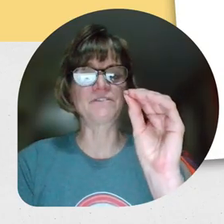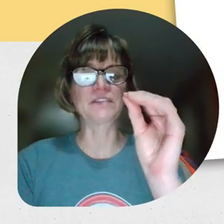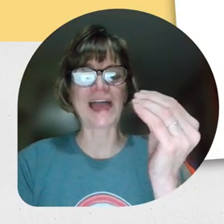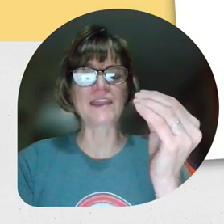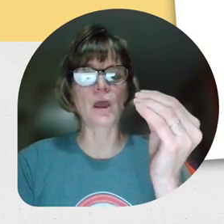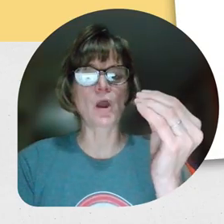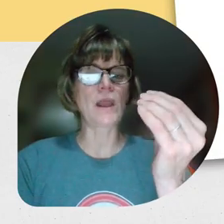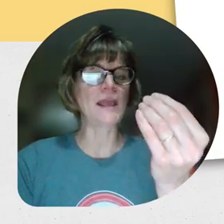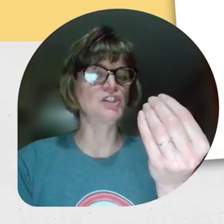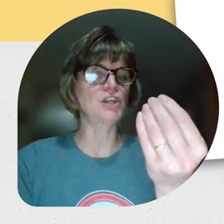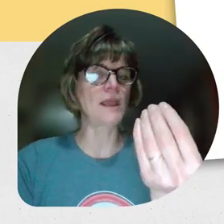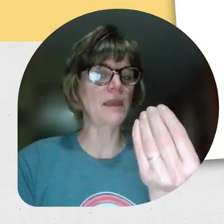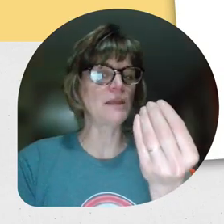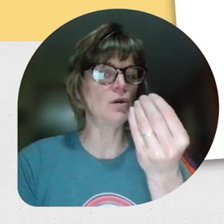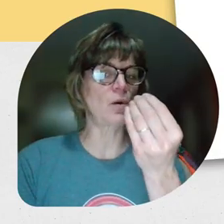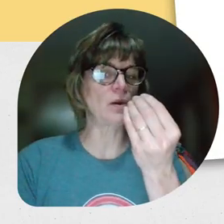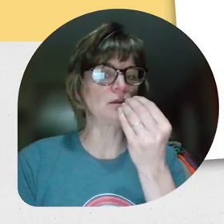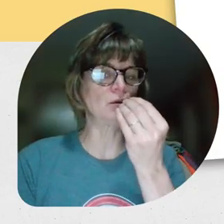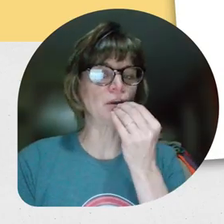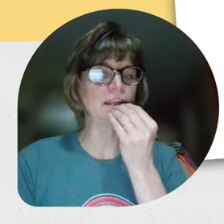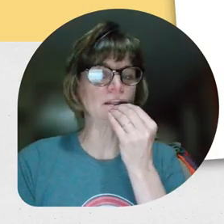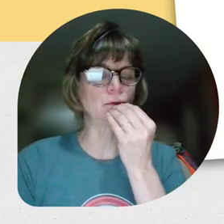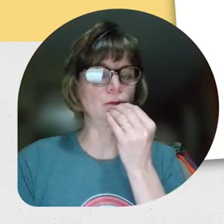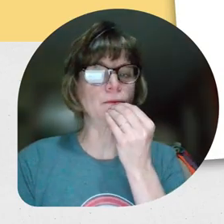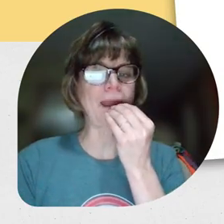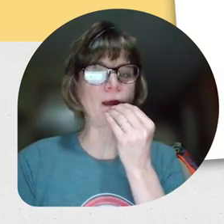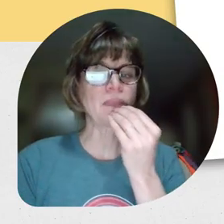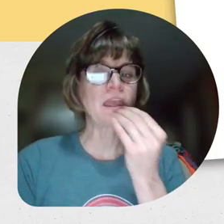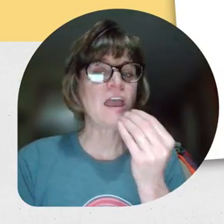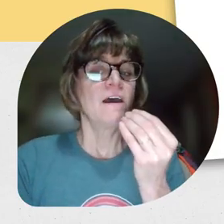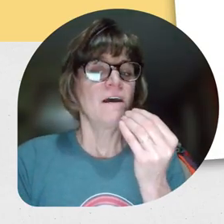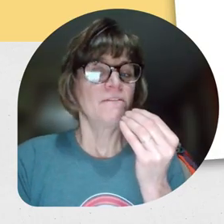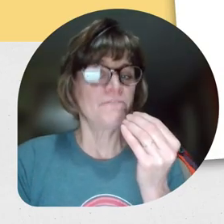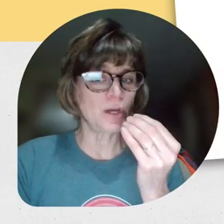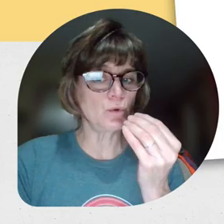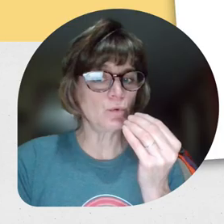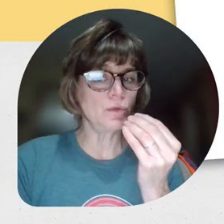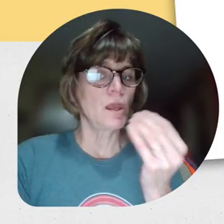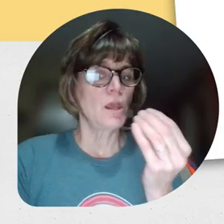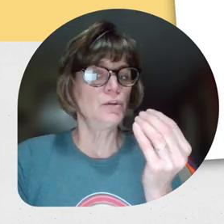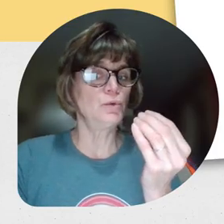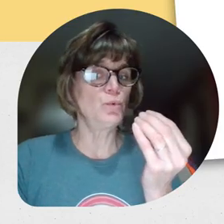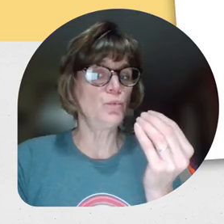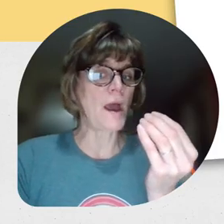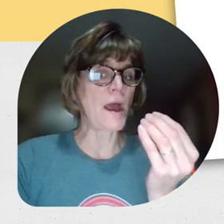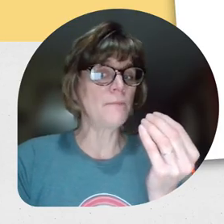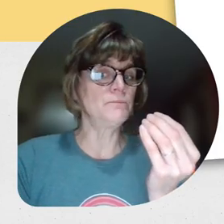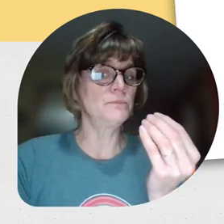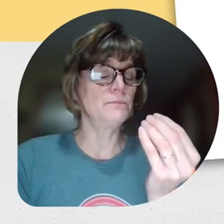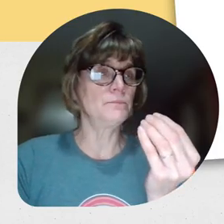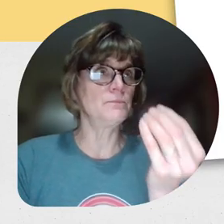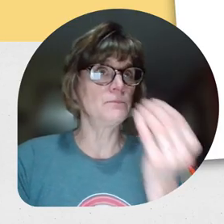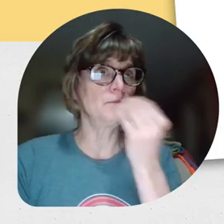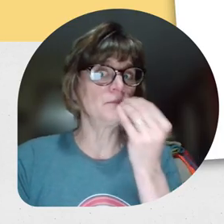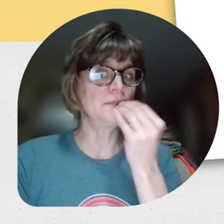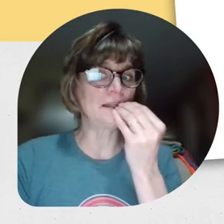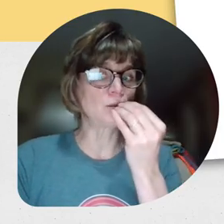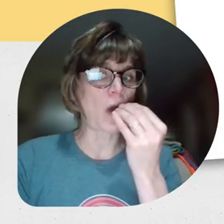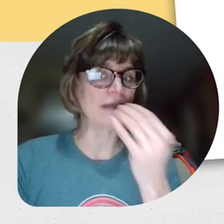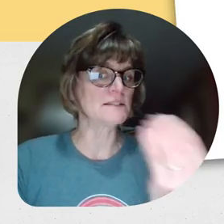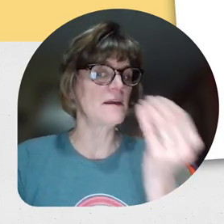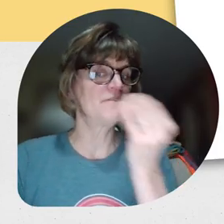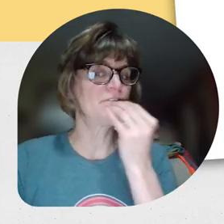a flat O hand shape, and you're going to bring it to your mouth. Food, you